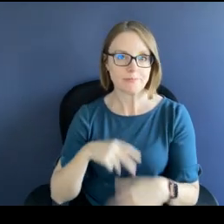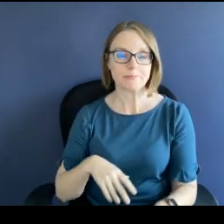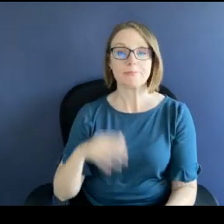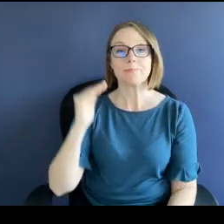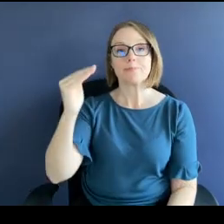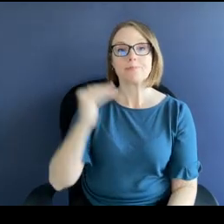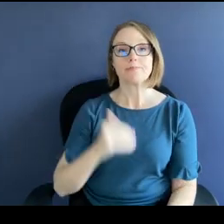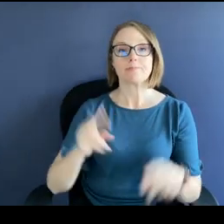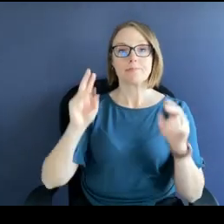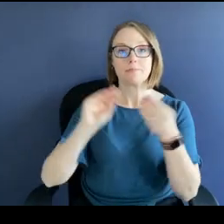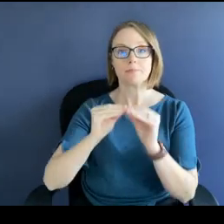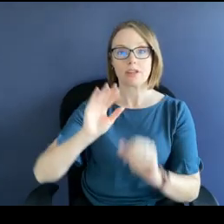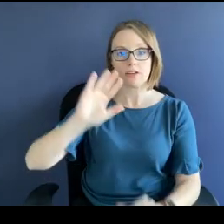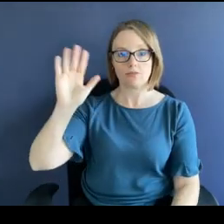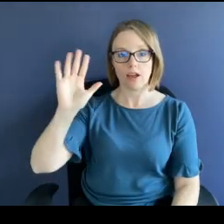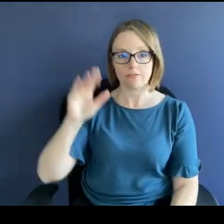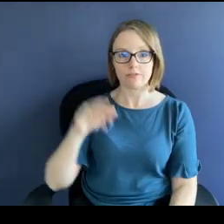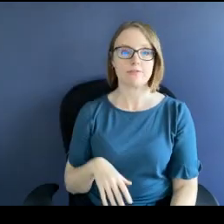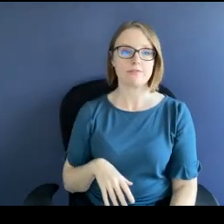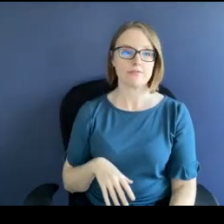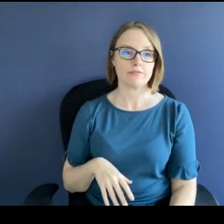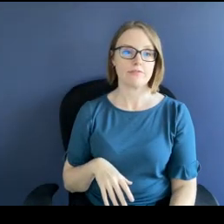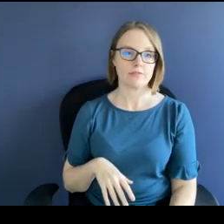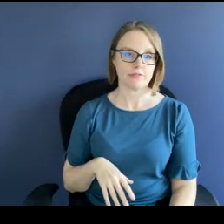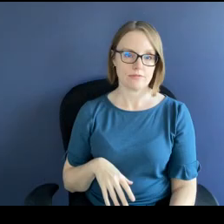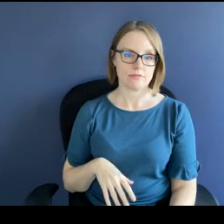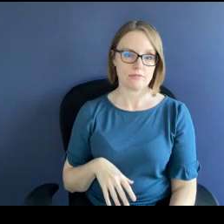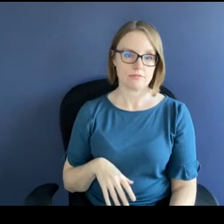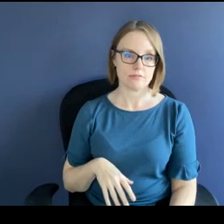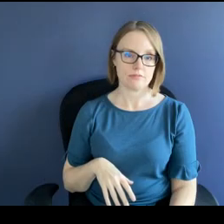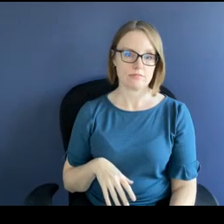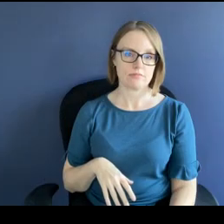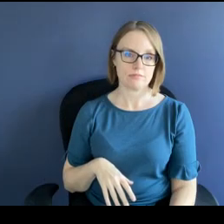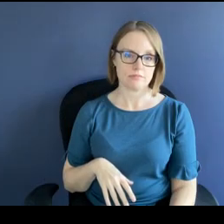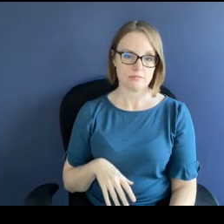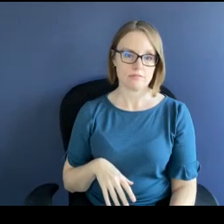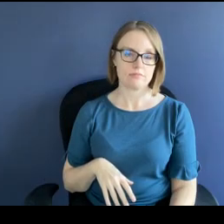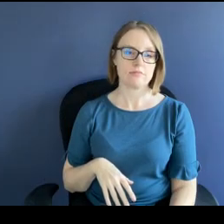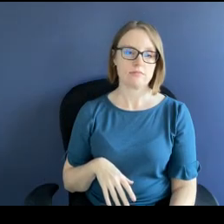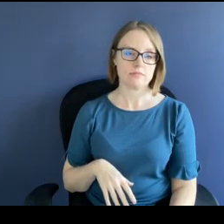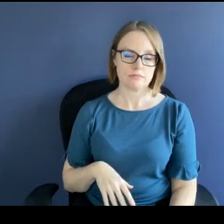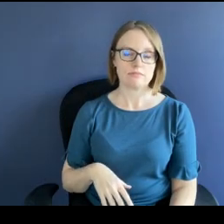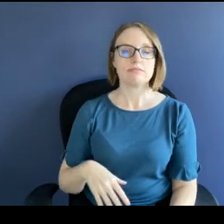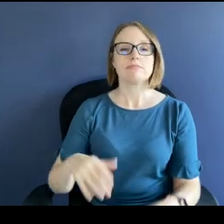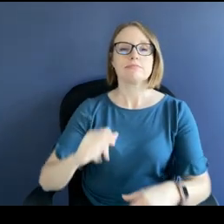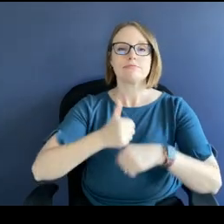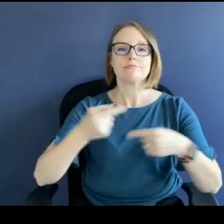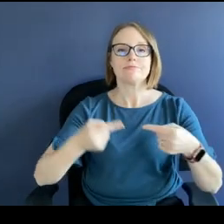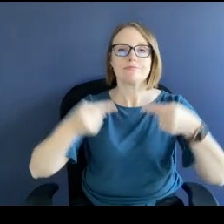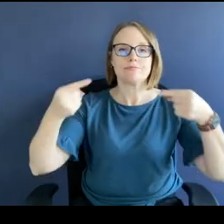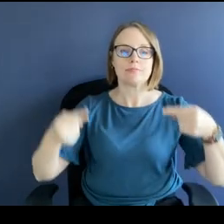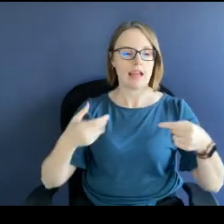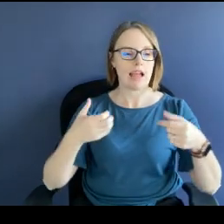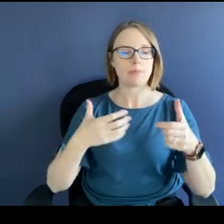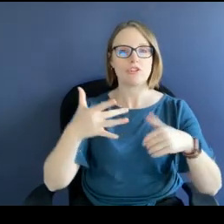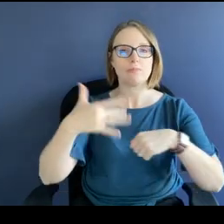Topic 5, clearance between opposing elements. ELO,